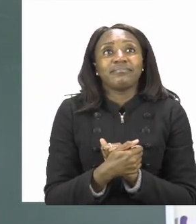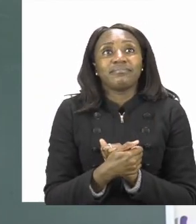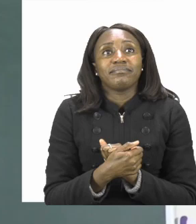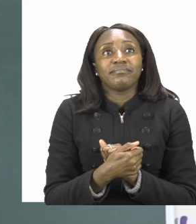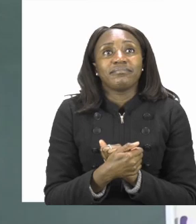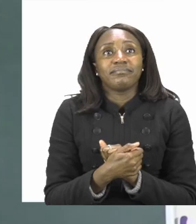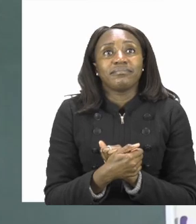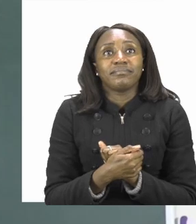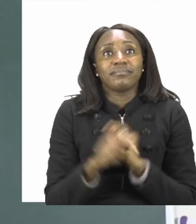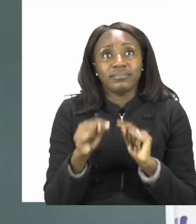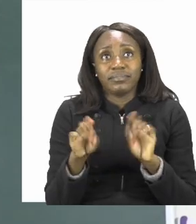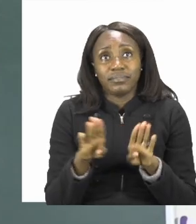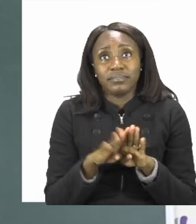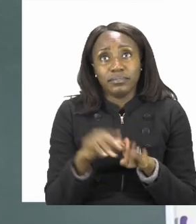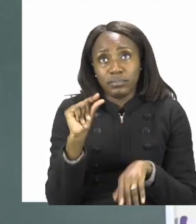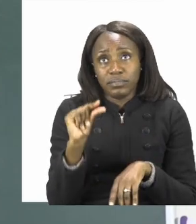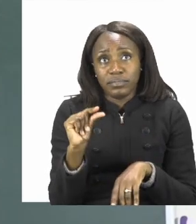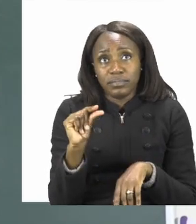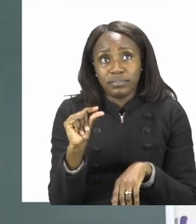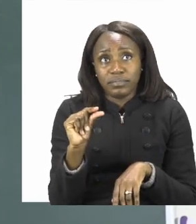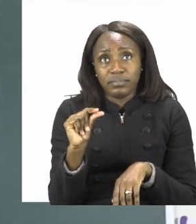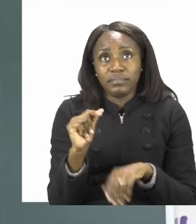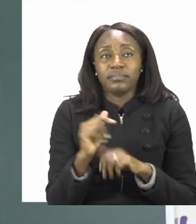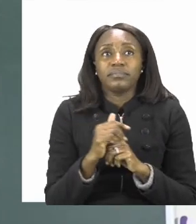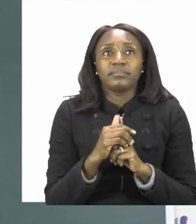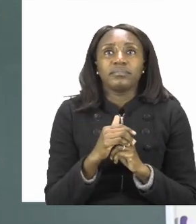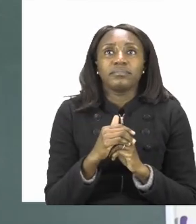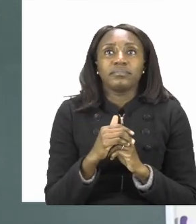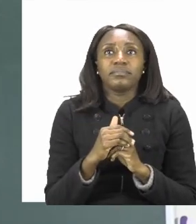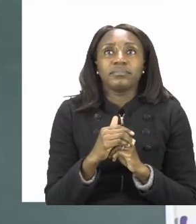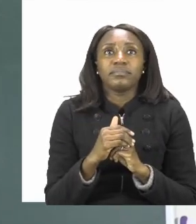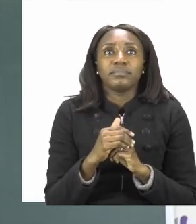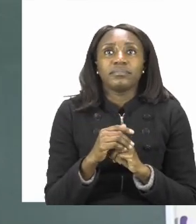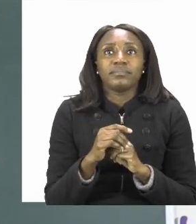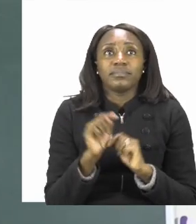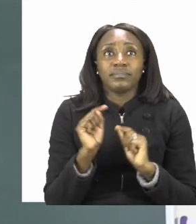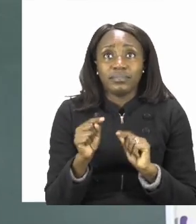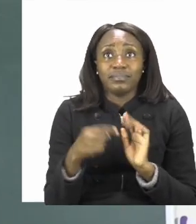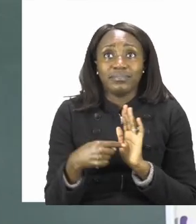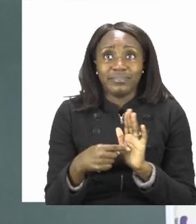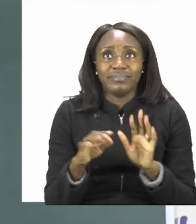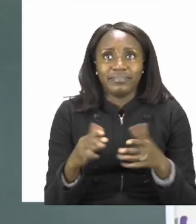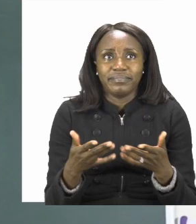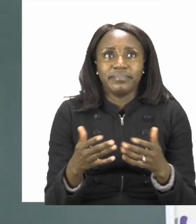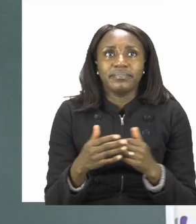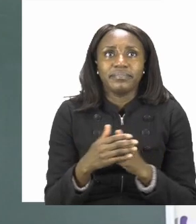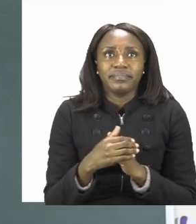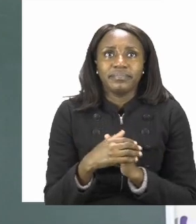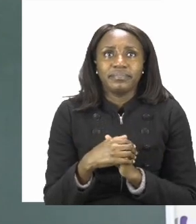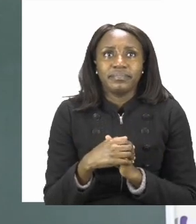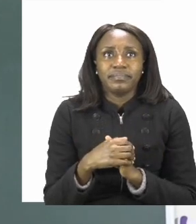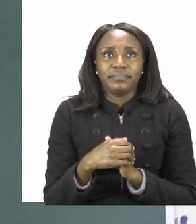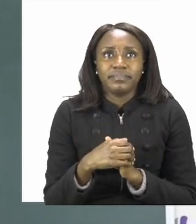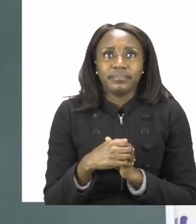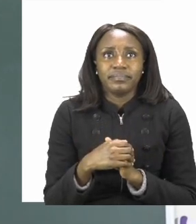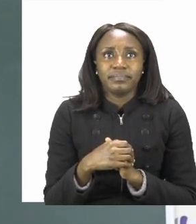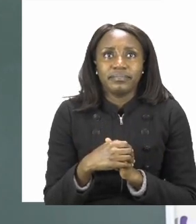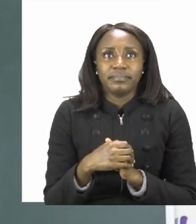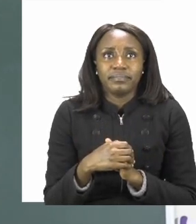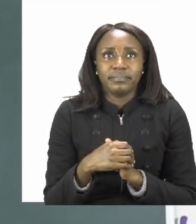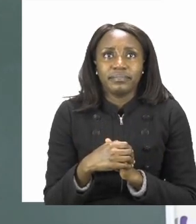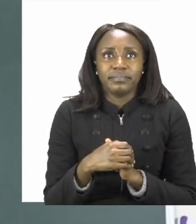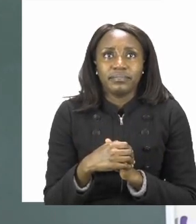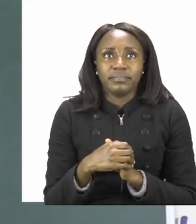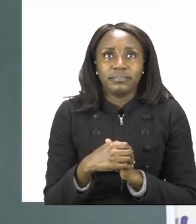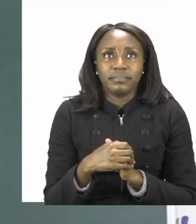a smaller zigzag. This time now, I won't lift up my pencil so that you can see what I'm talking about.